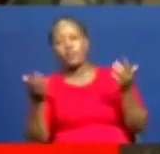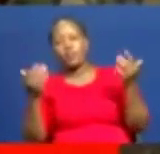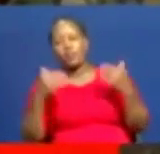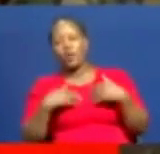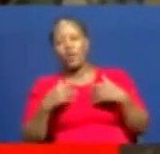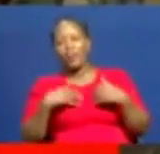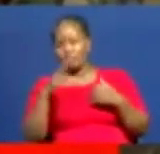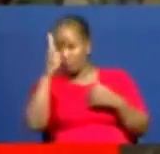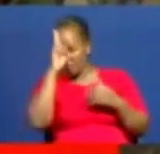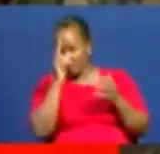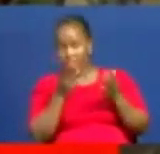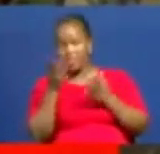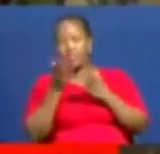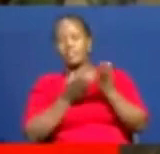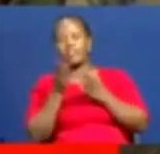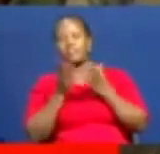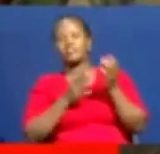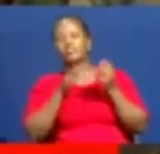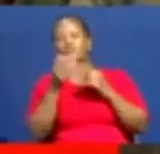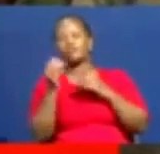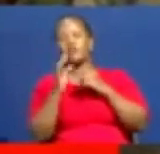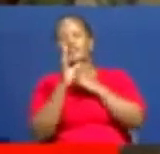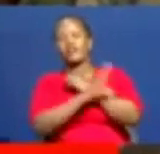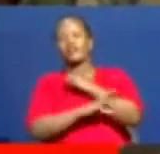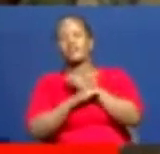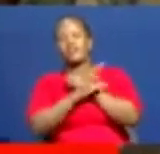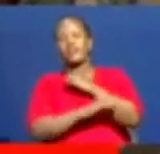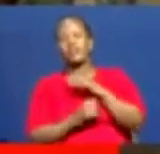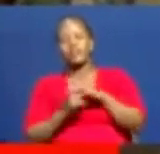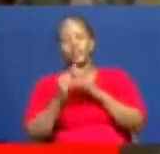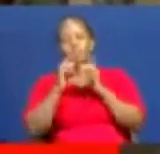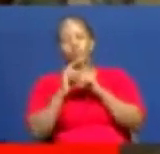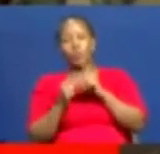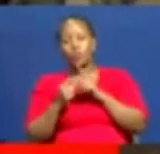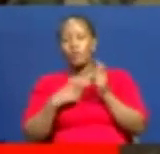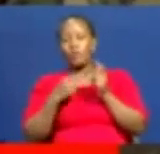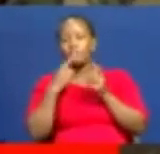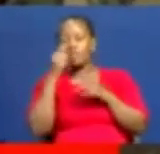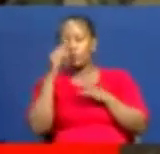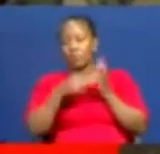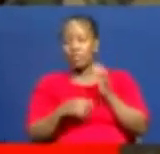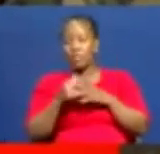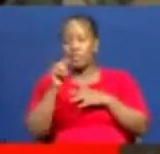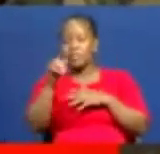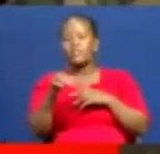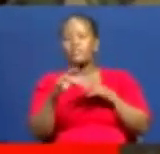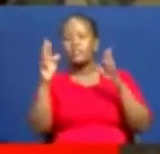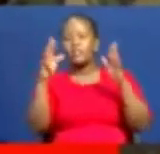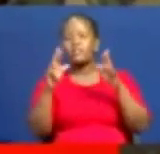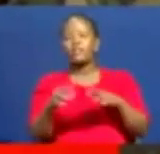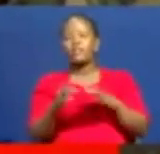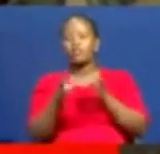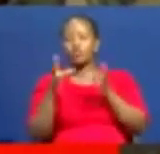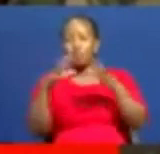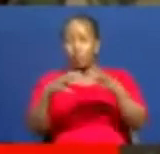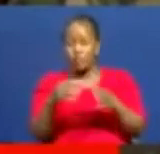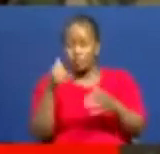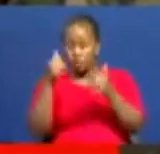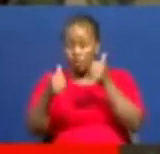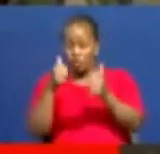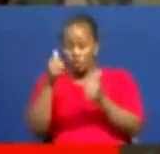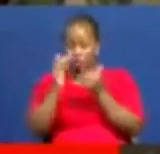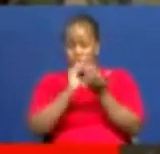police services from other countries. And as I have told you, it is the international community that will fund